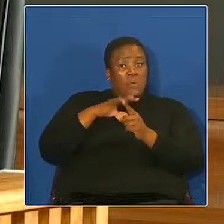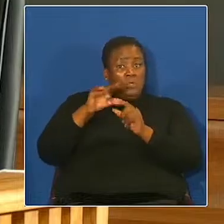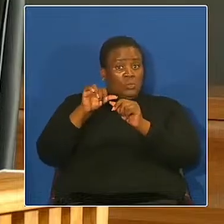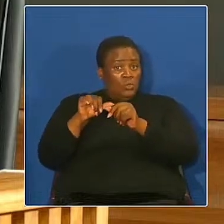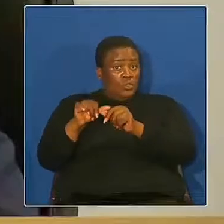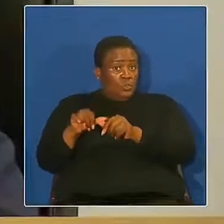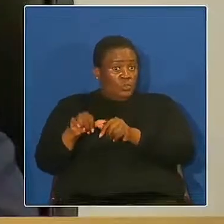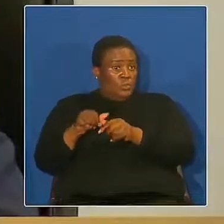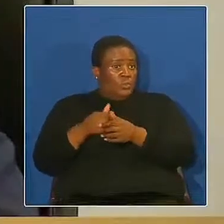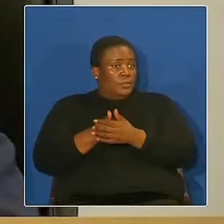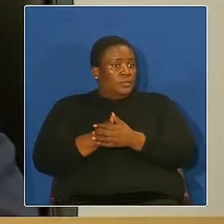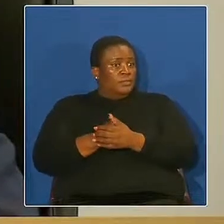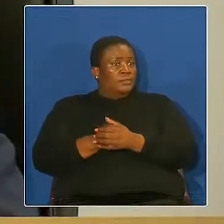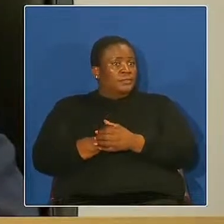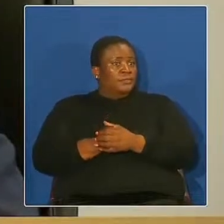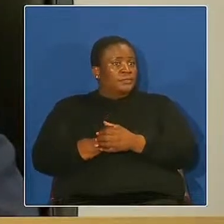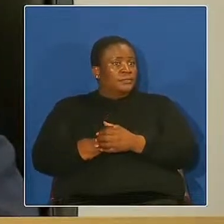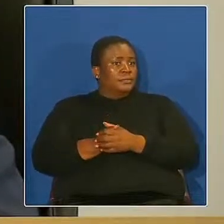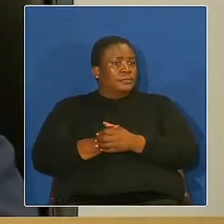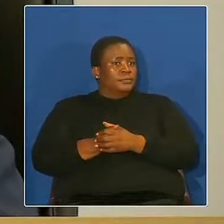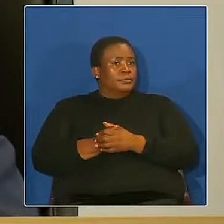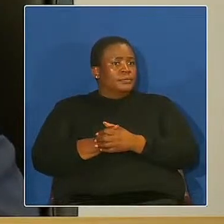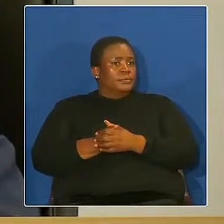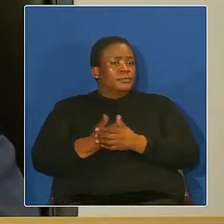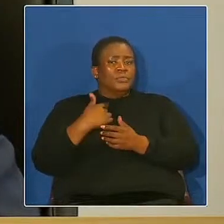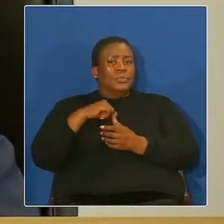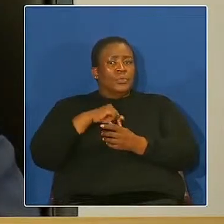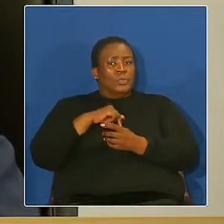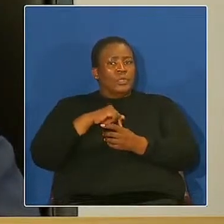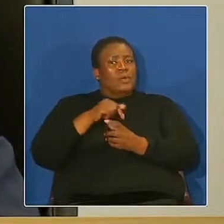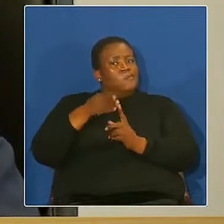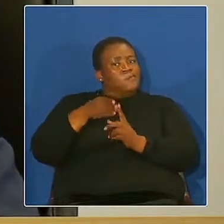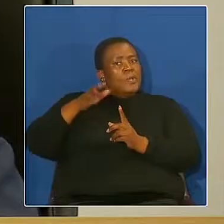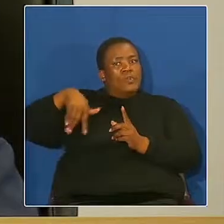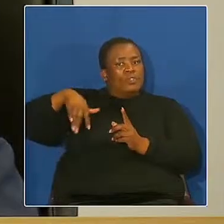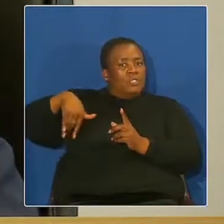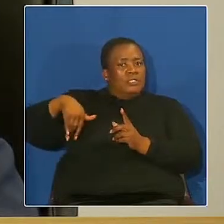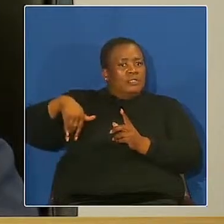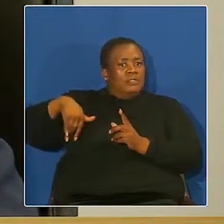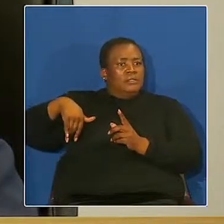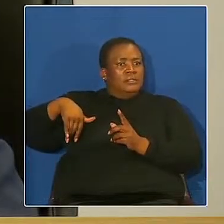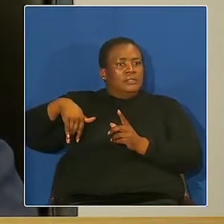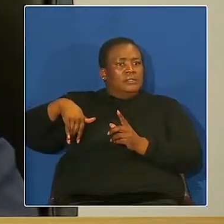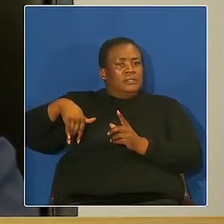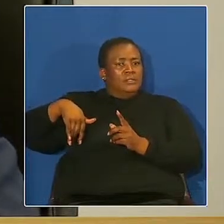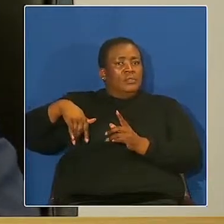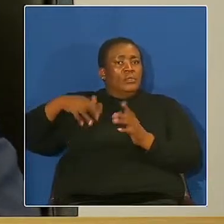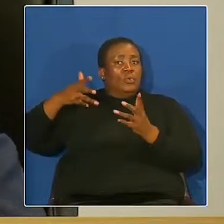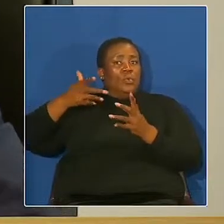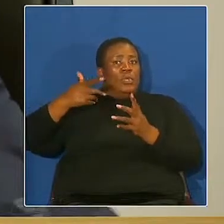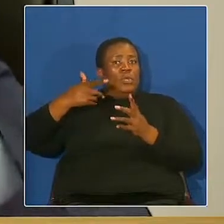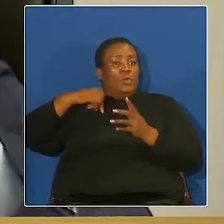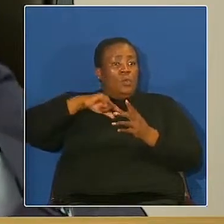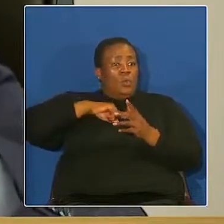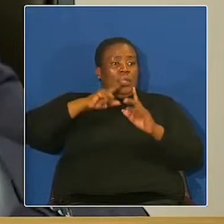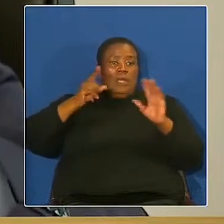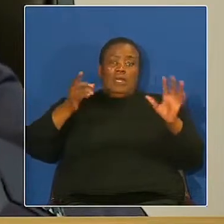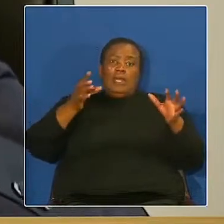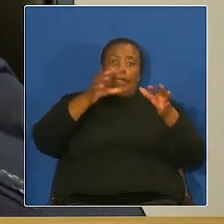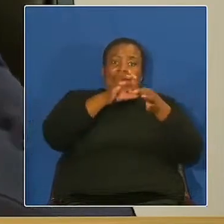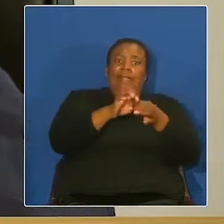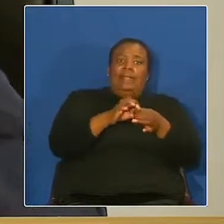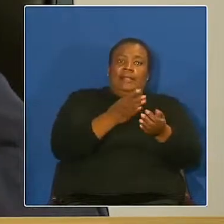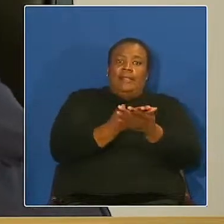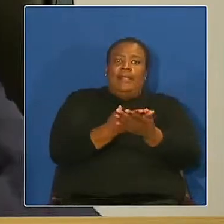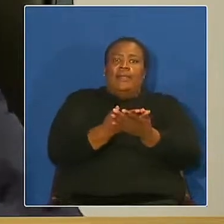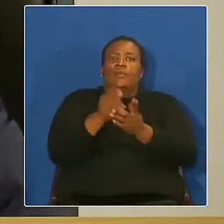continue? No, we are not yet at the part where one can link this particular